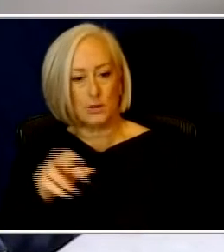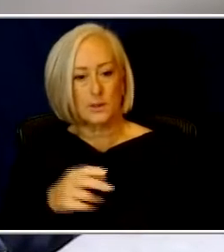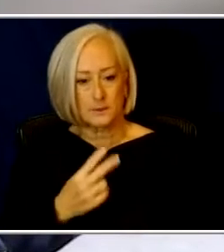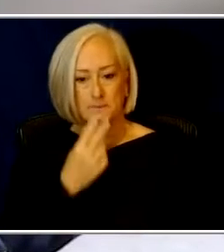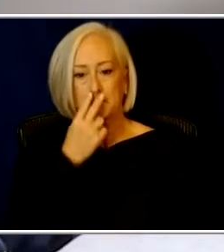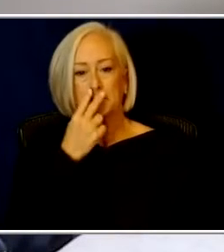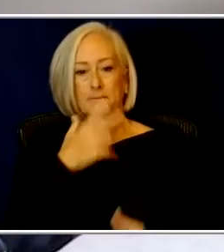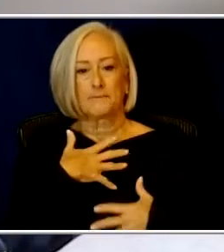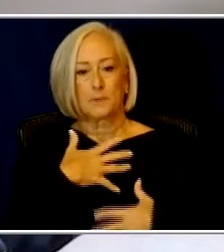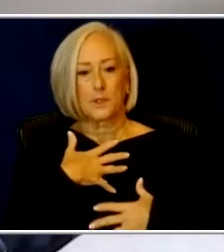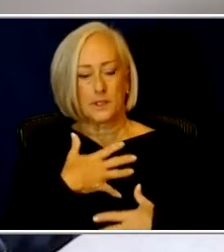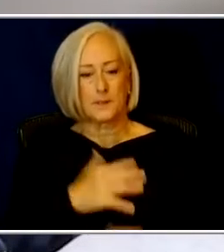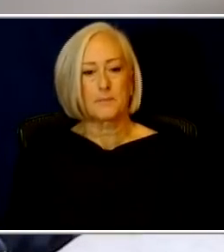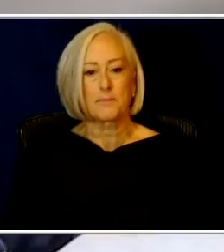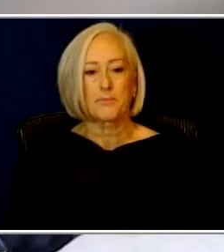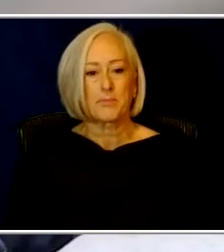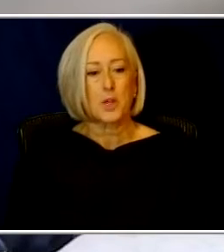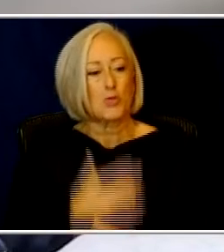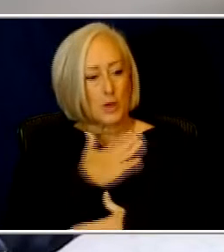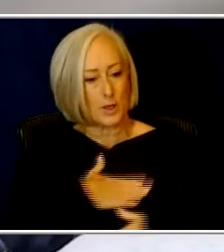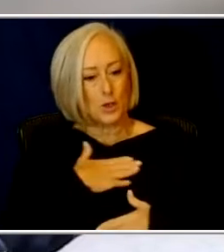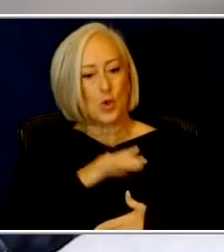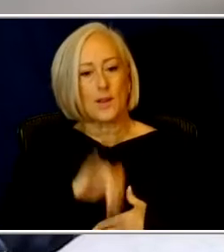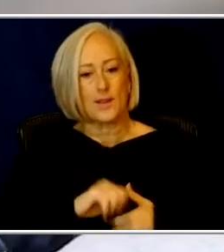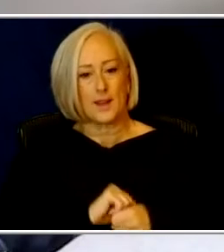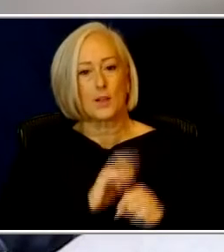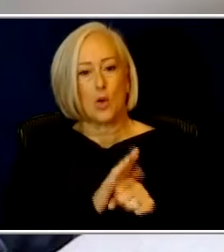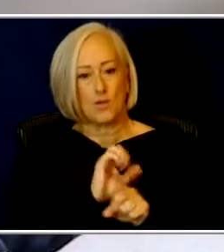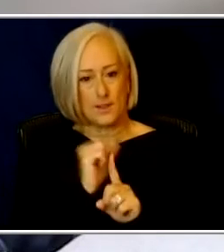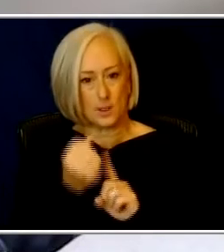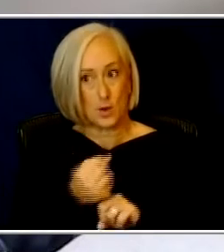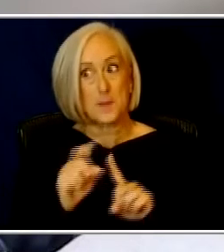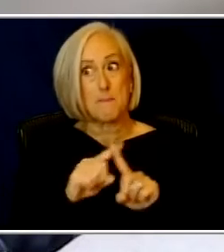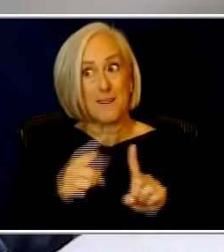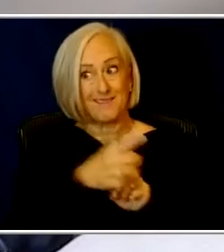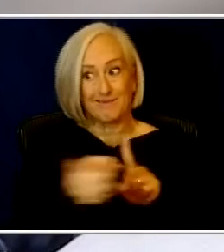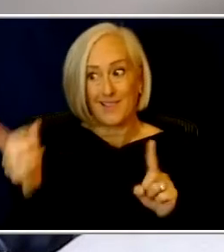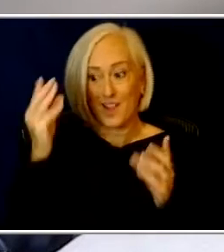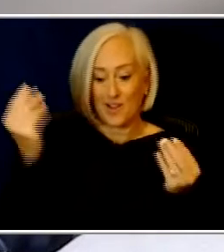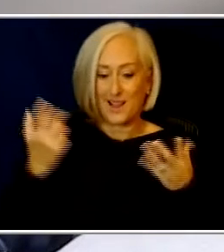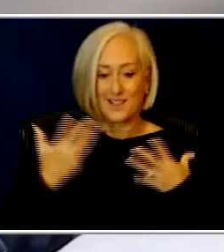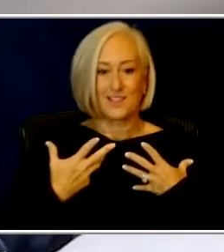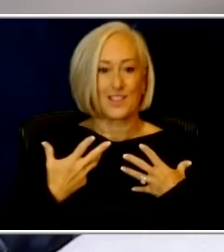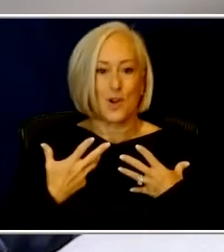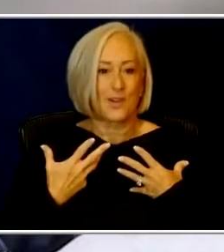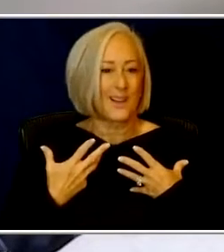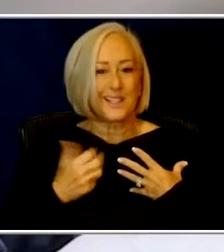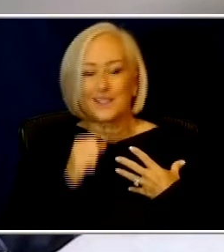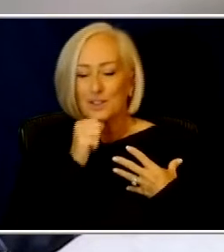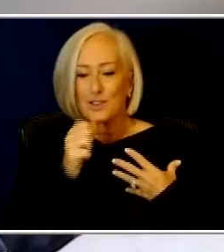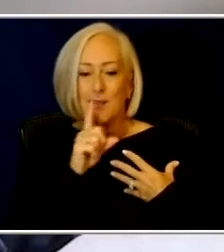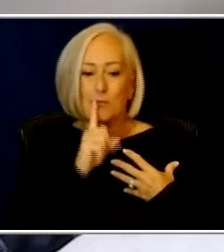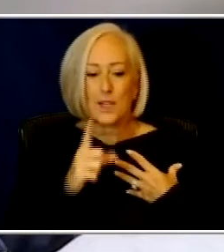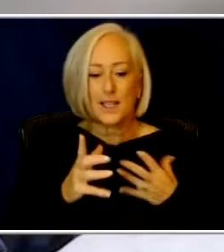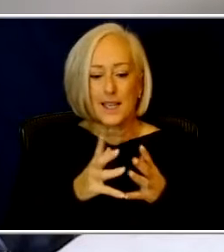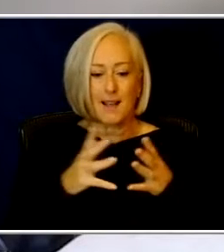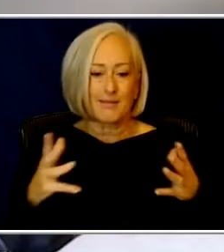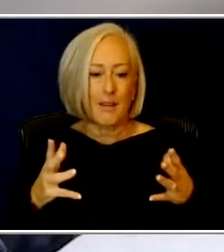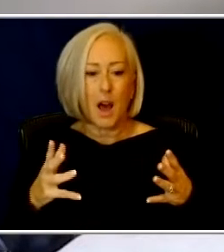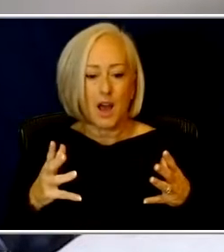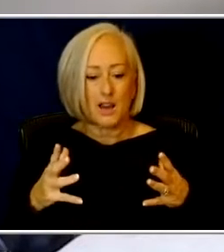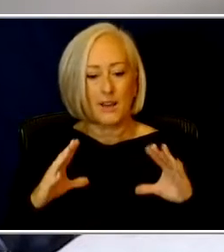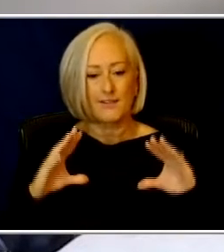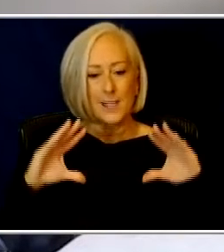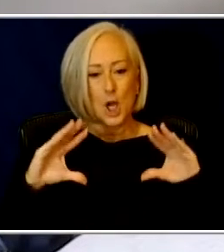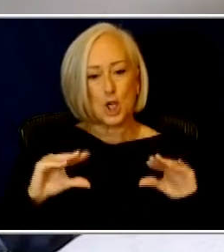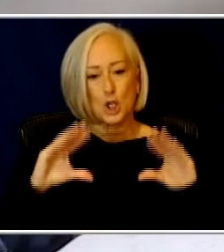as everybody else is letting us know today, there really isn't much cushion. And so what we are seeing is that our